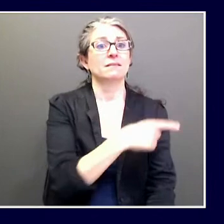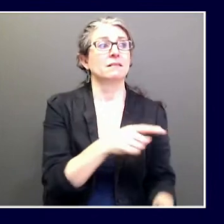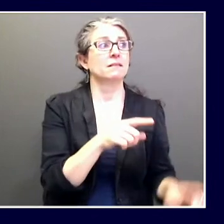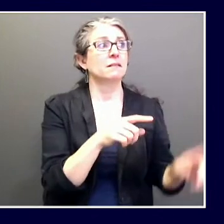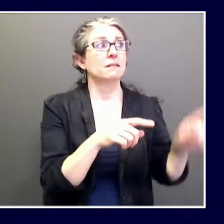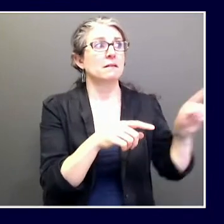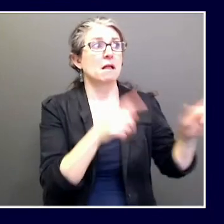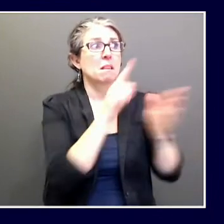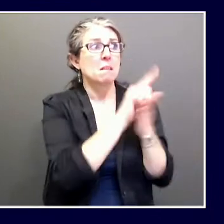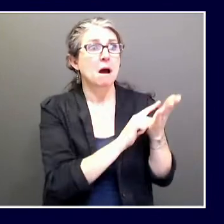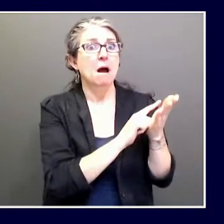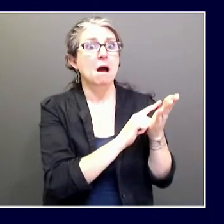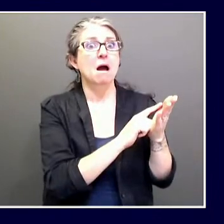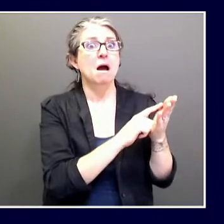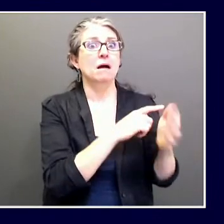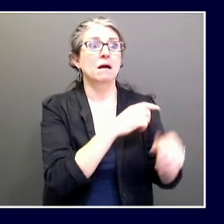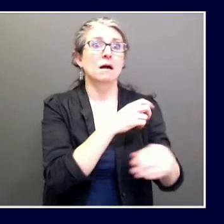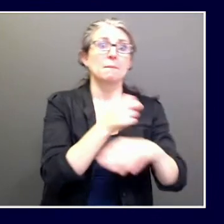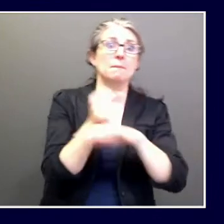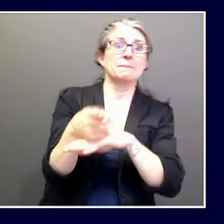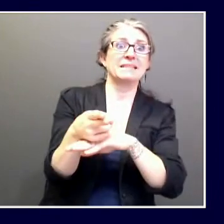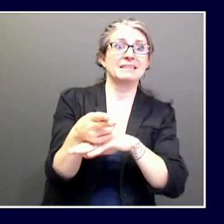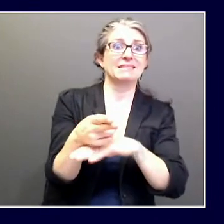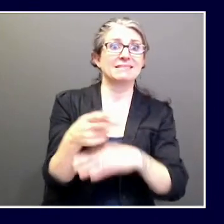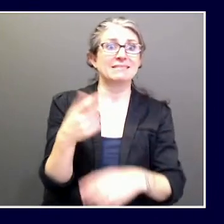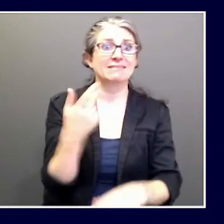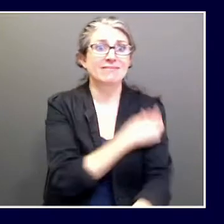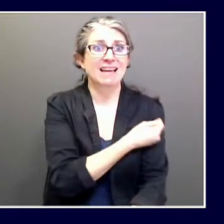I guess the second question I have is around testing.